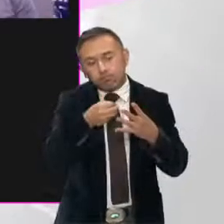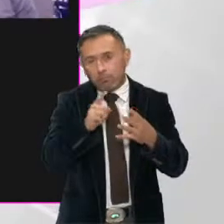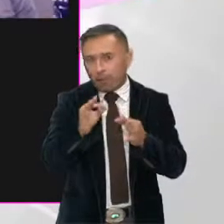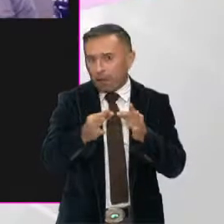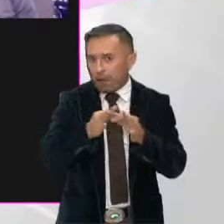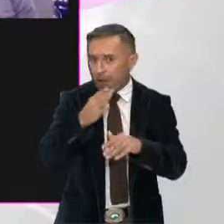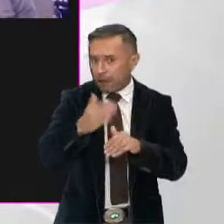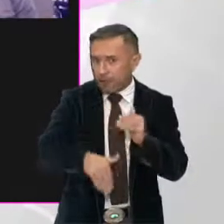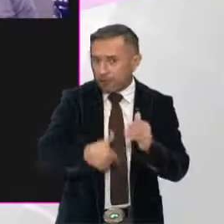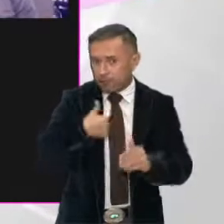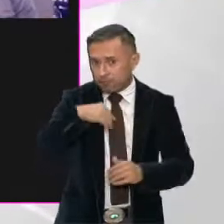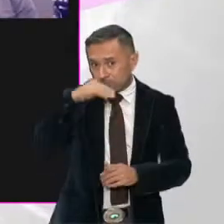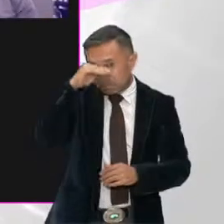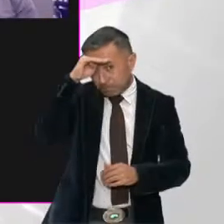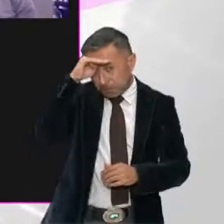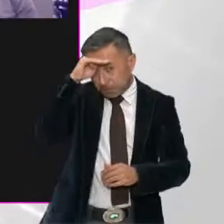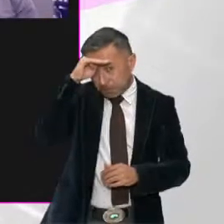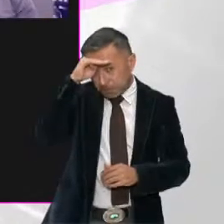the